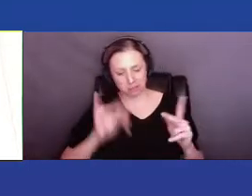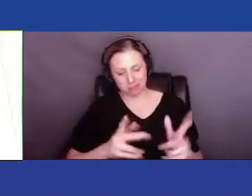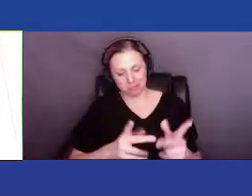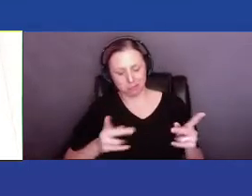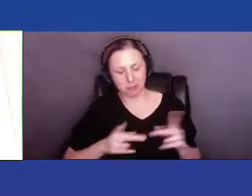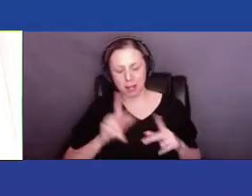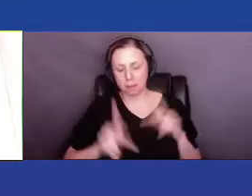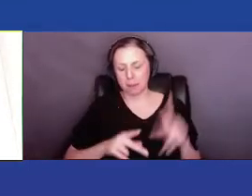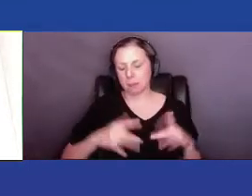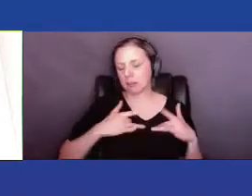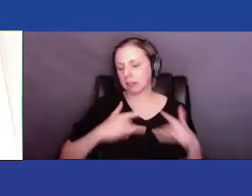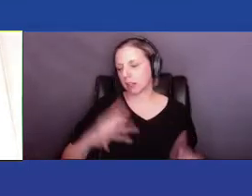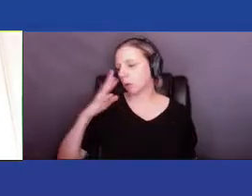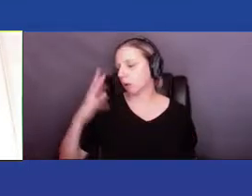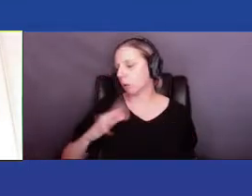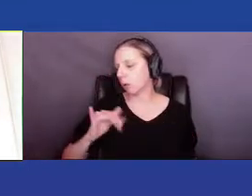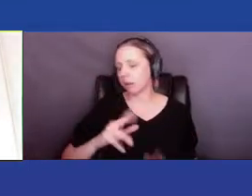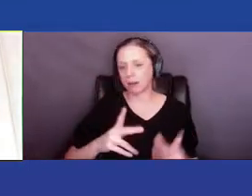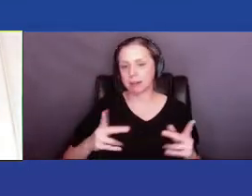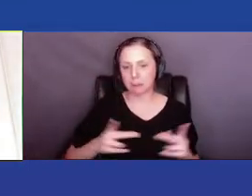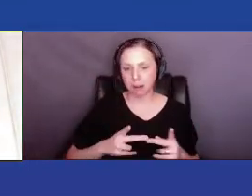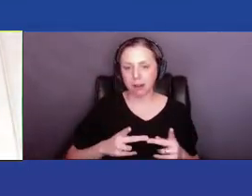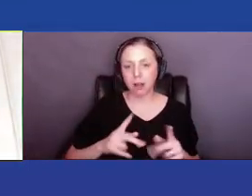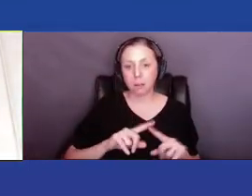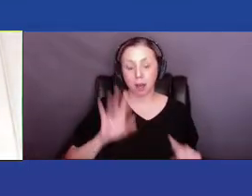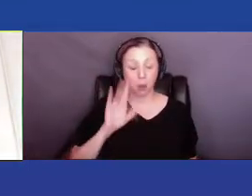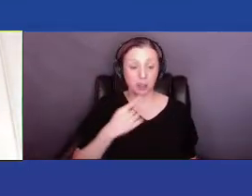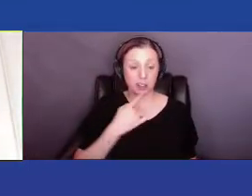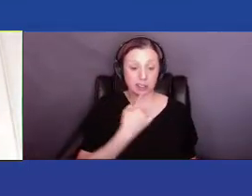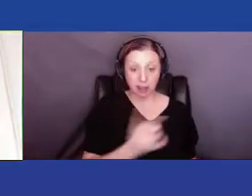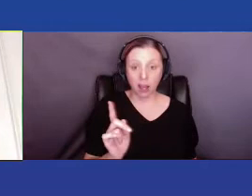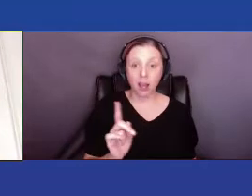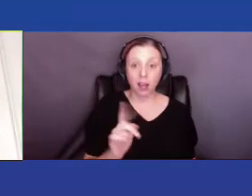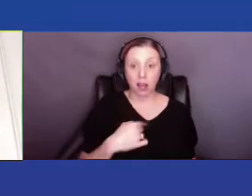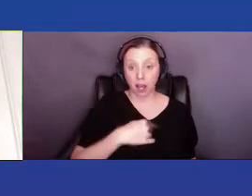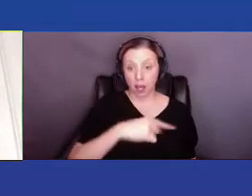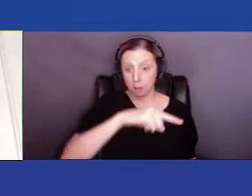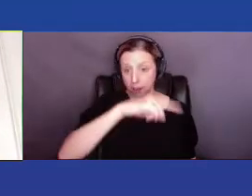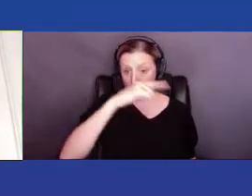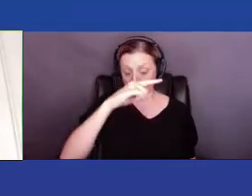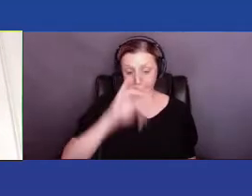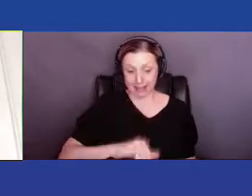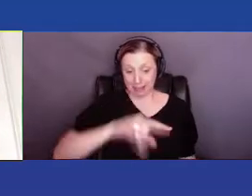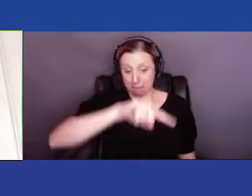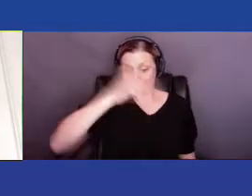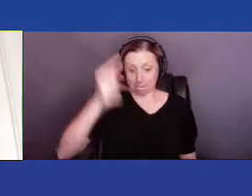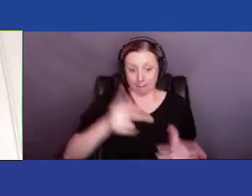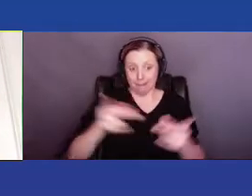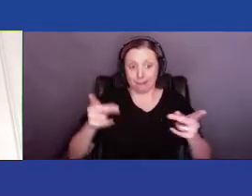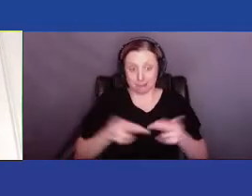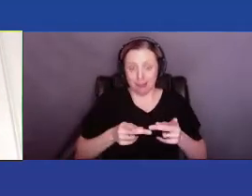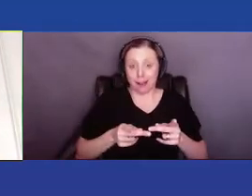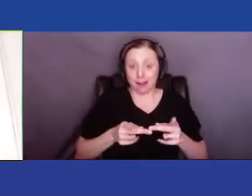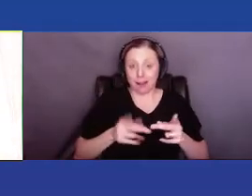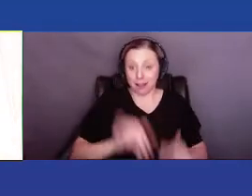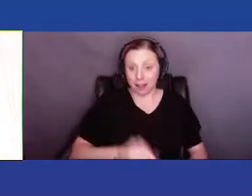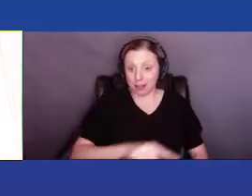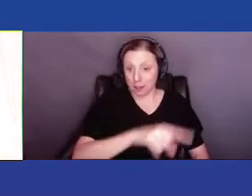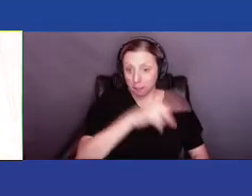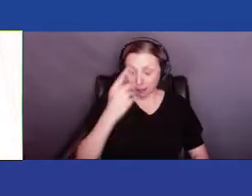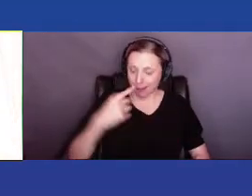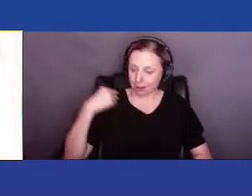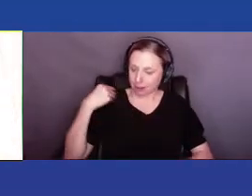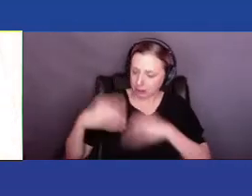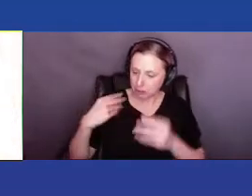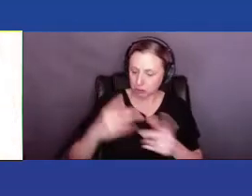like, I'll just say that as a Black space, you know, this Black ancestral